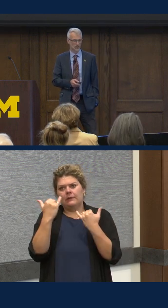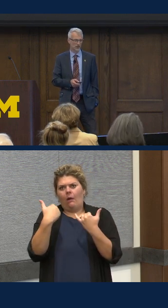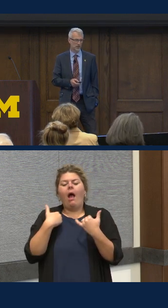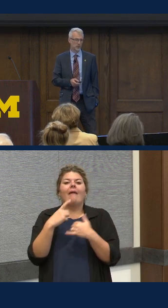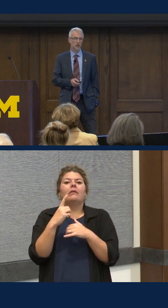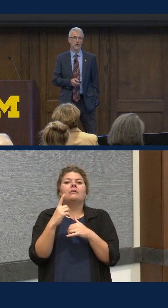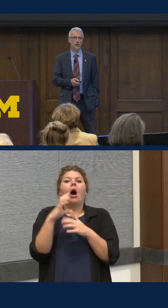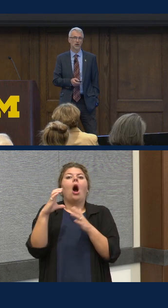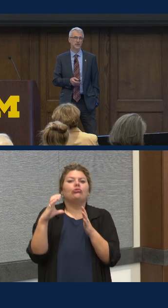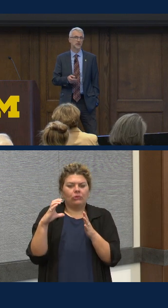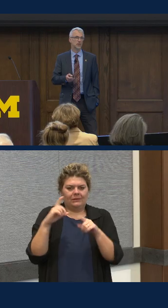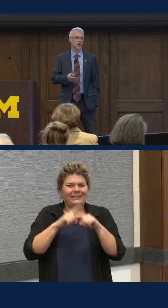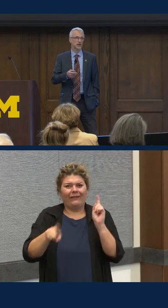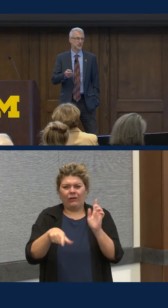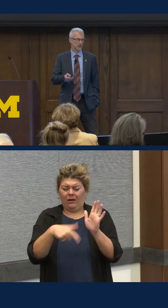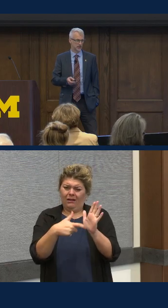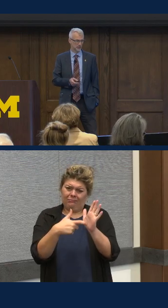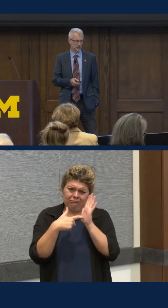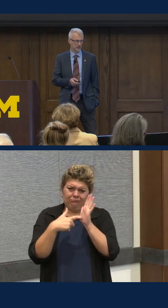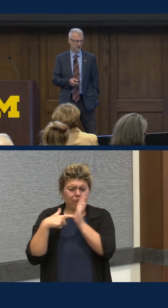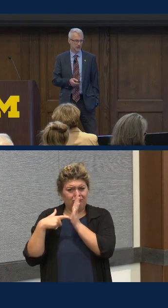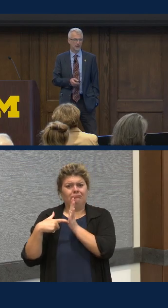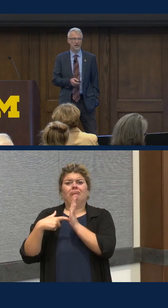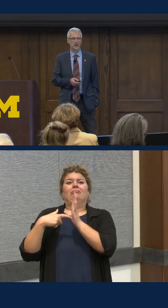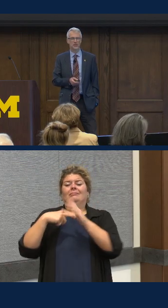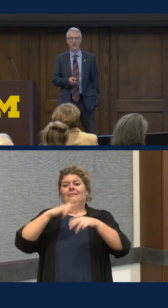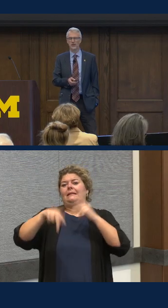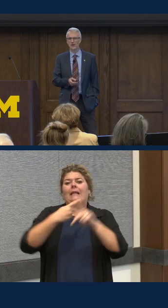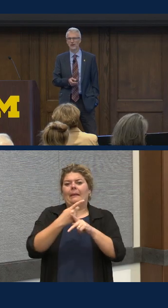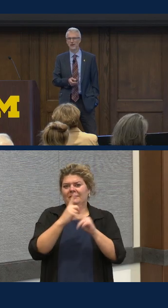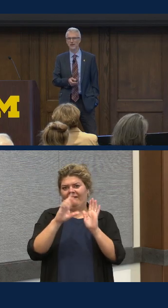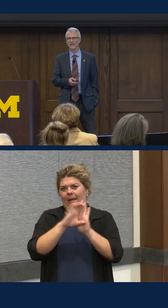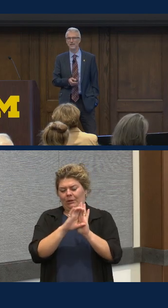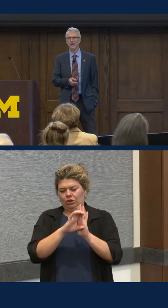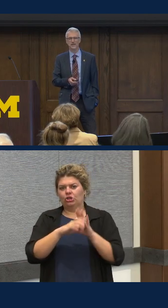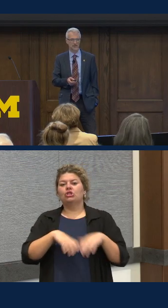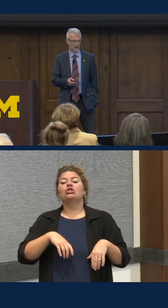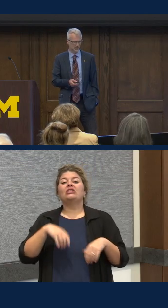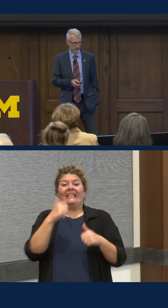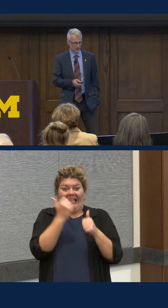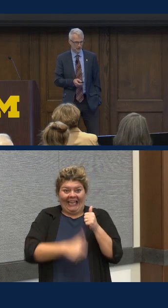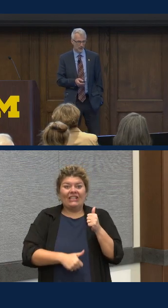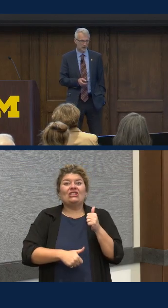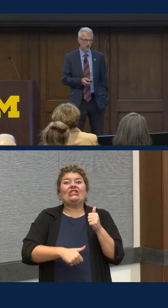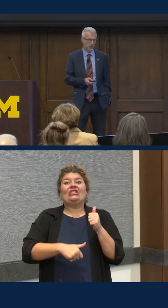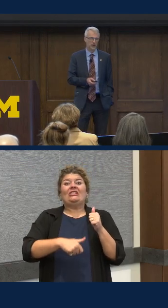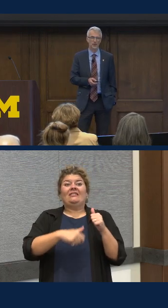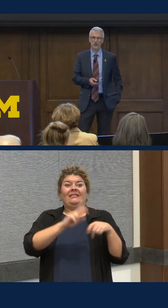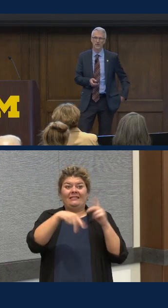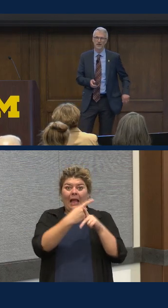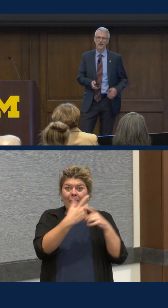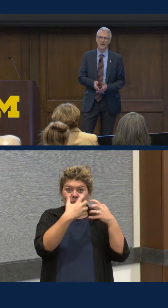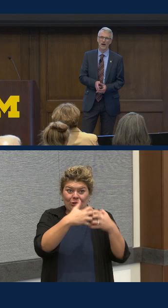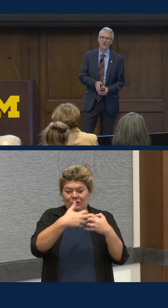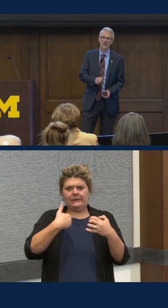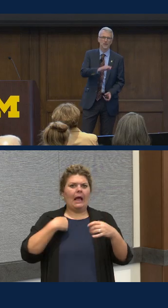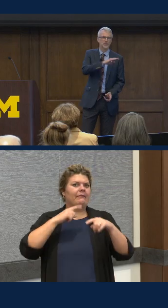not more, protocols, different ways you can image. Each protocol has dozens of selectable